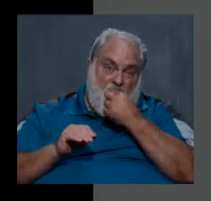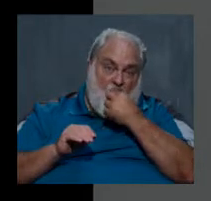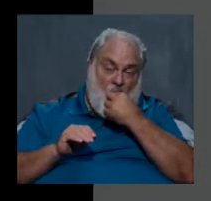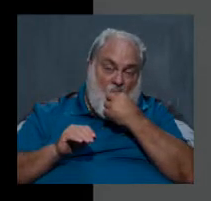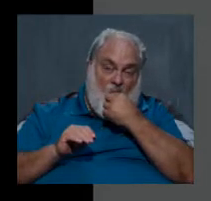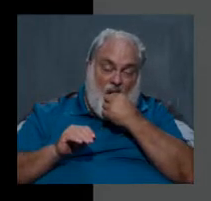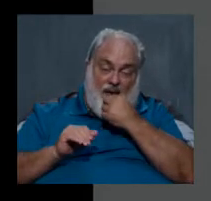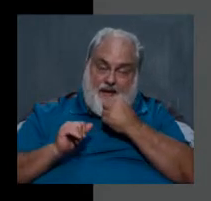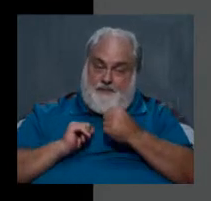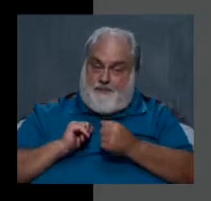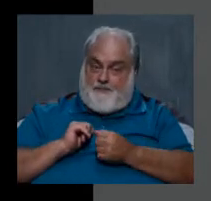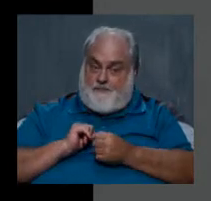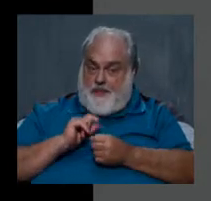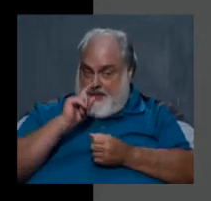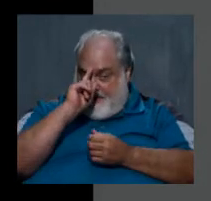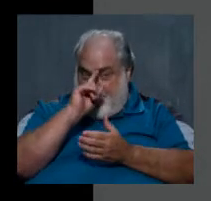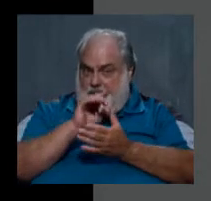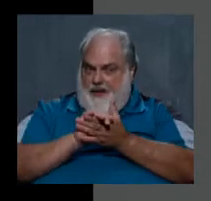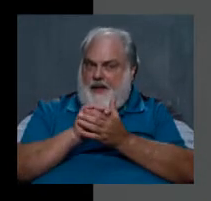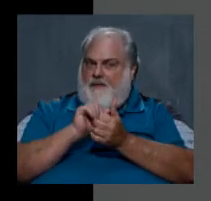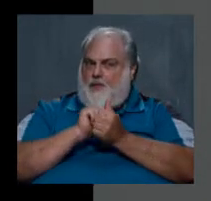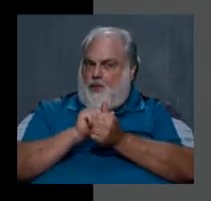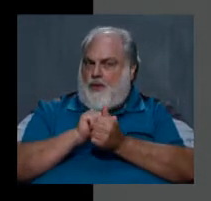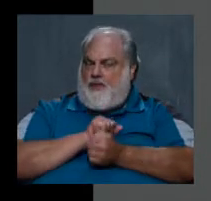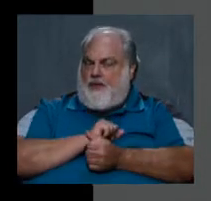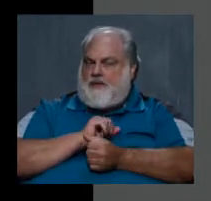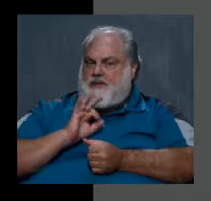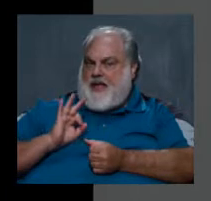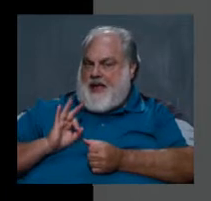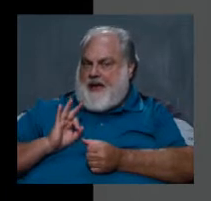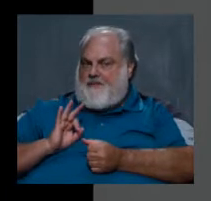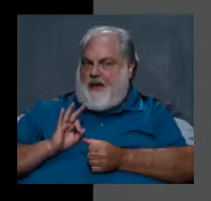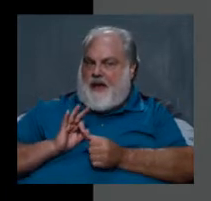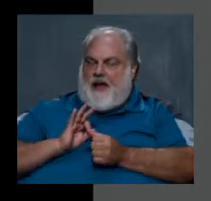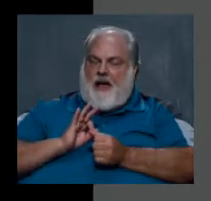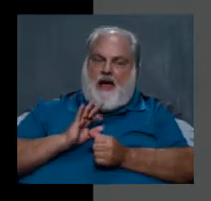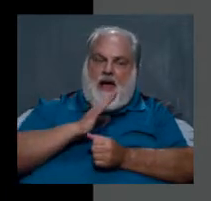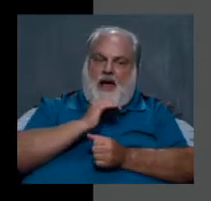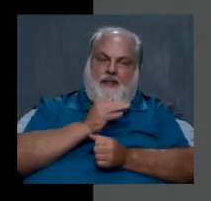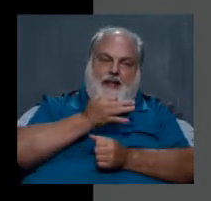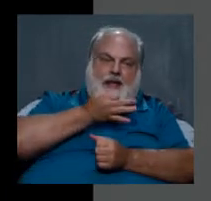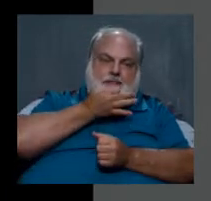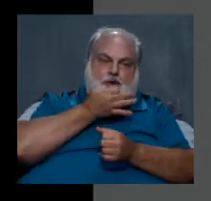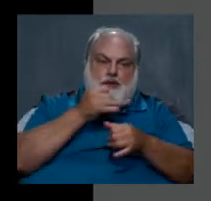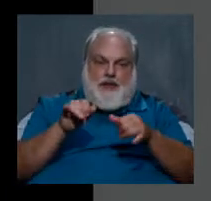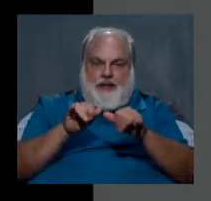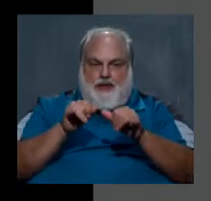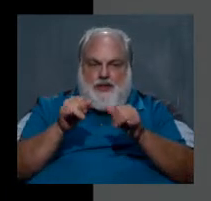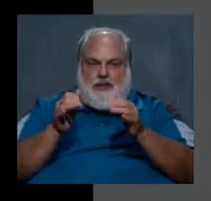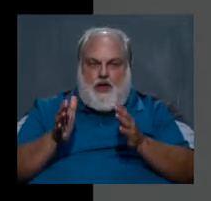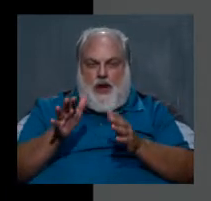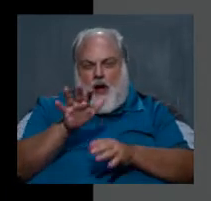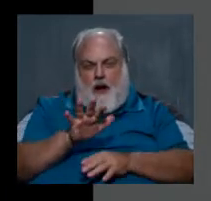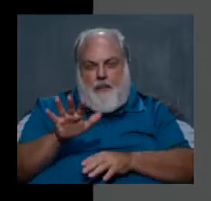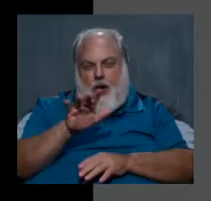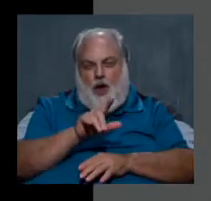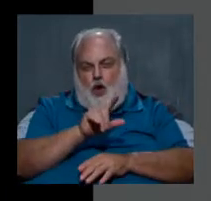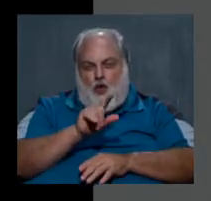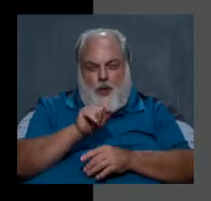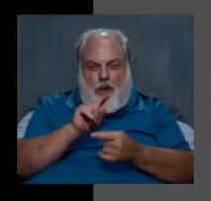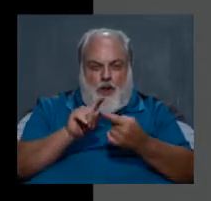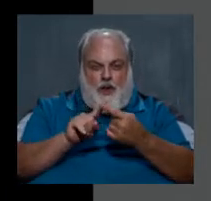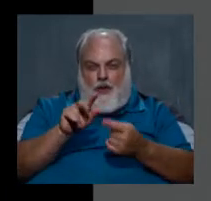And I believe that with the staff and the experts here saying that the impact on traffic is going to be around 20 to 30